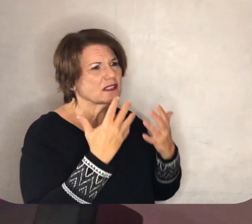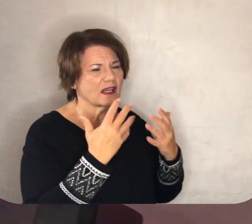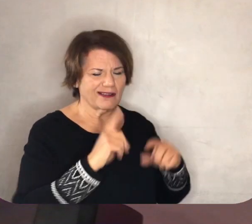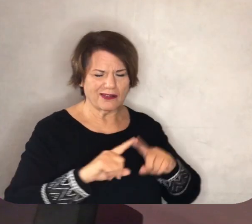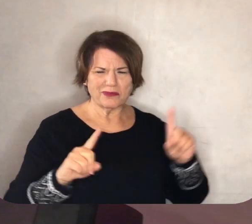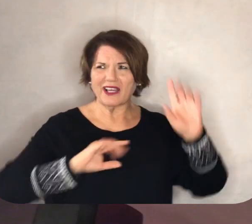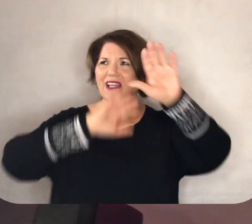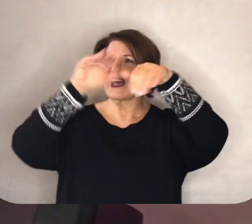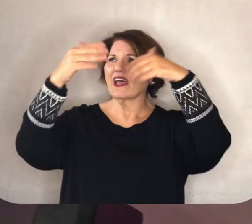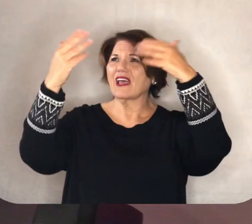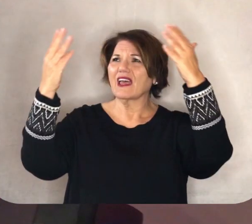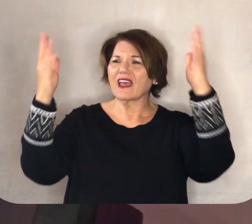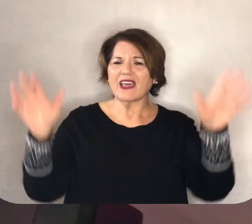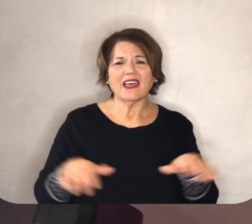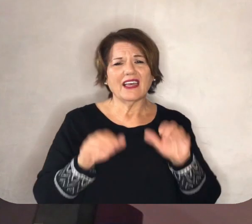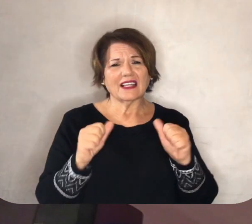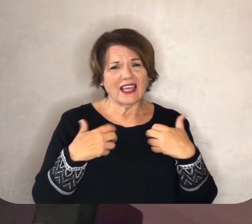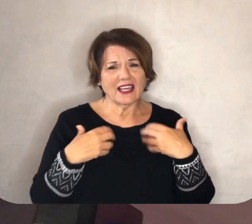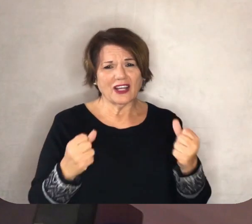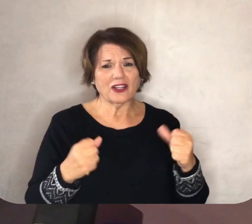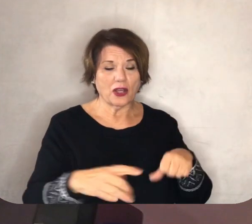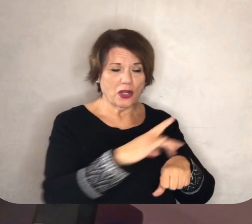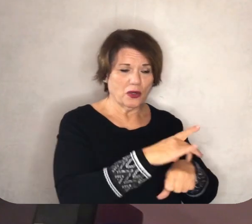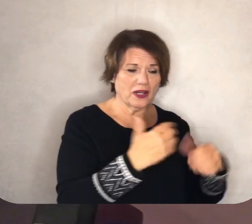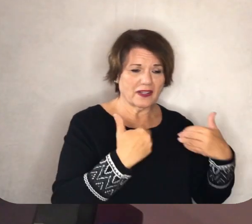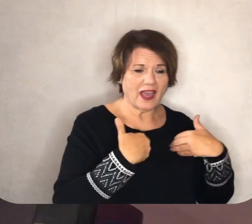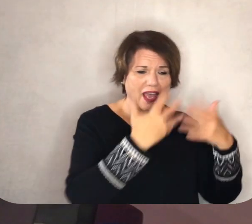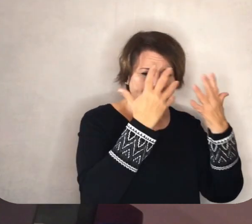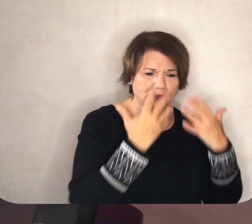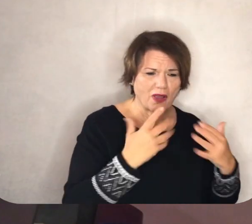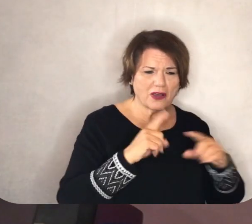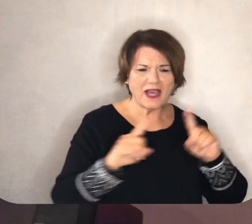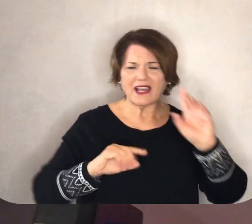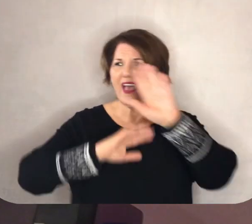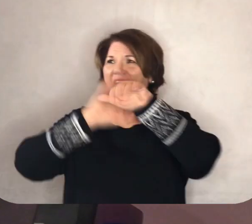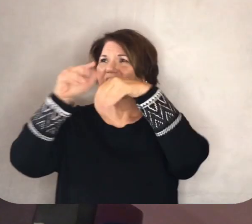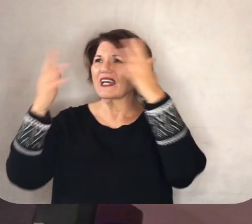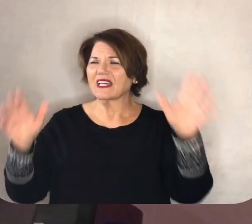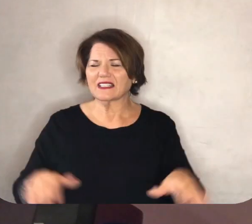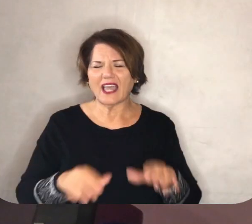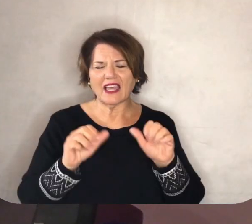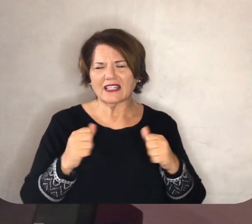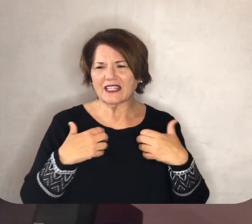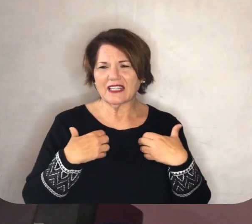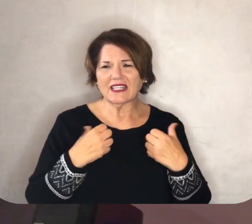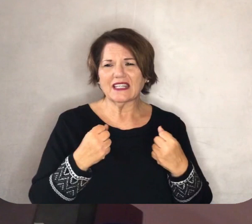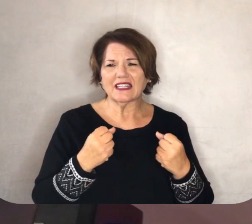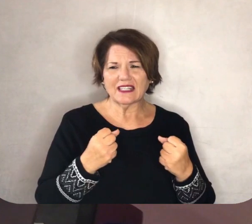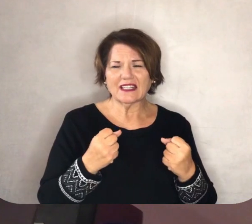that heaven can't heal. Earth has no sorrow that heaven can't